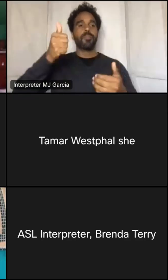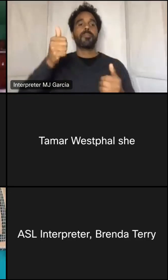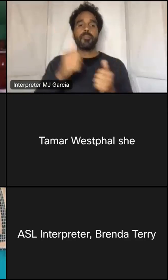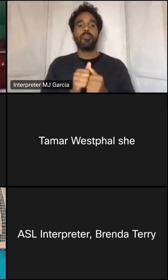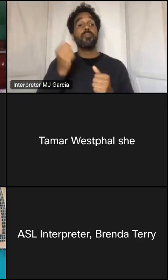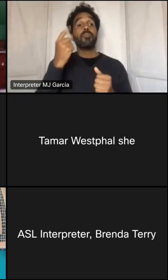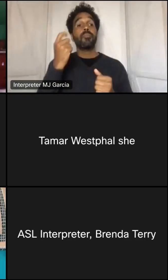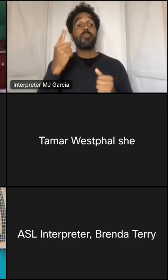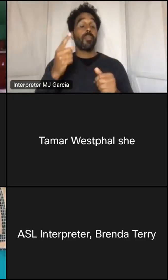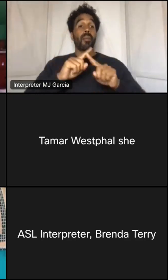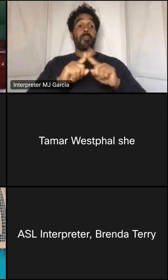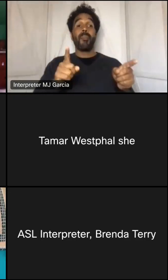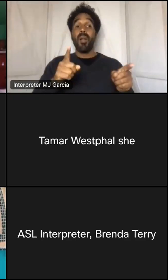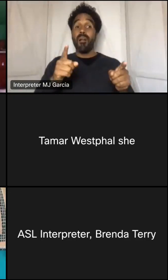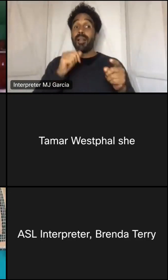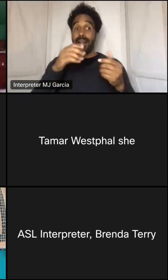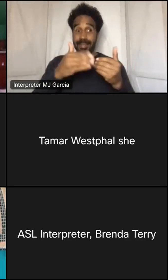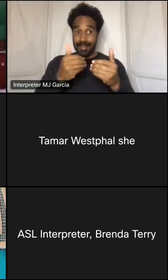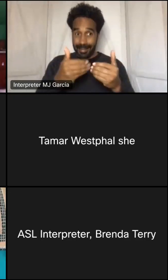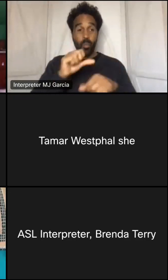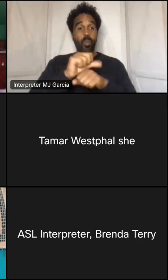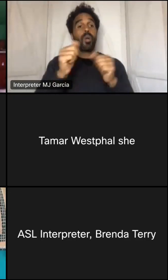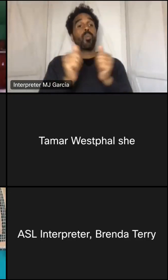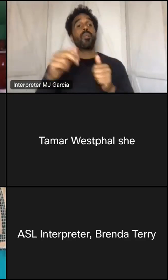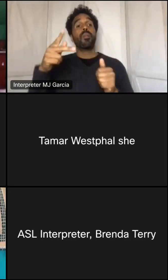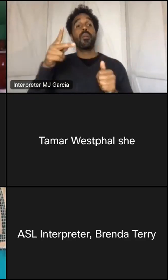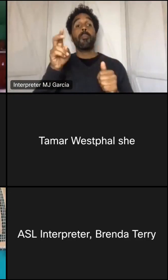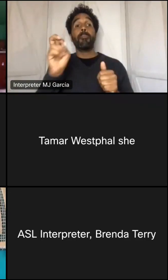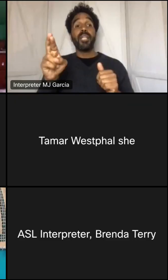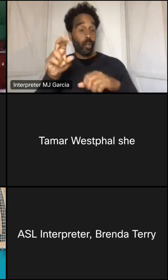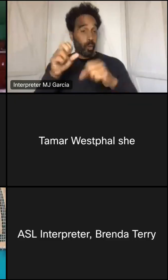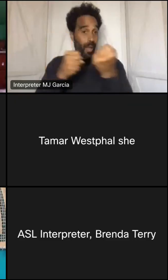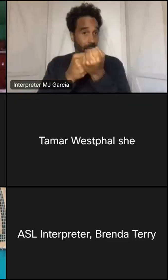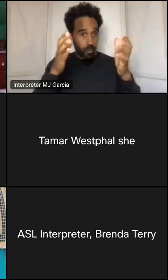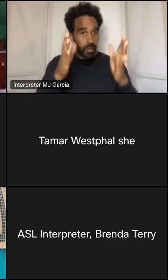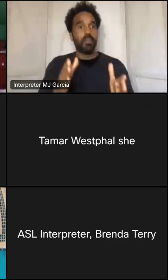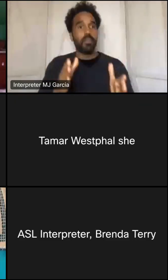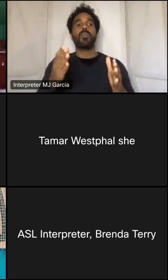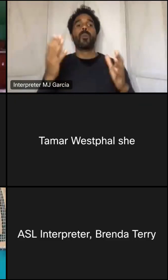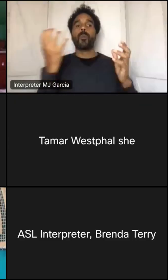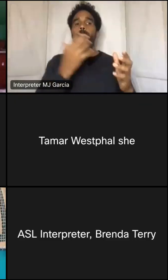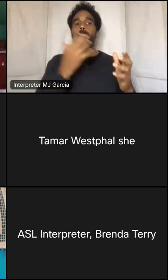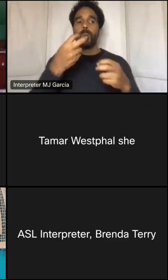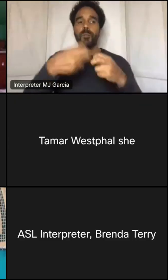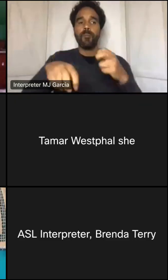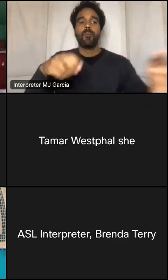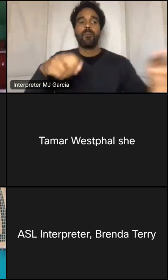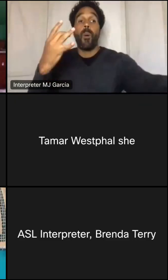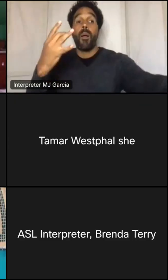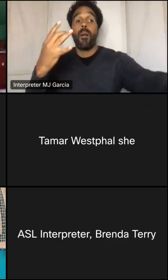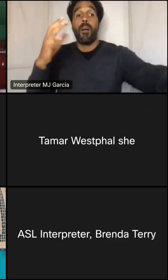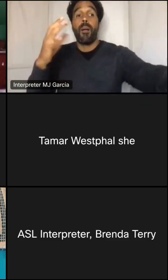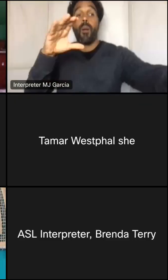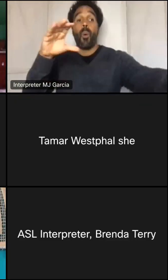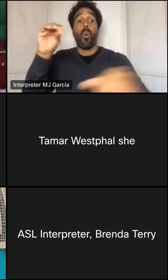not easy at all, because the part that was a challenge for me was getting my coworkers to see me as